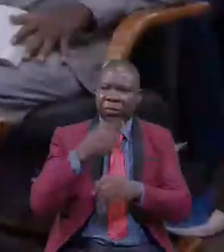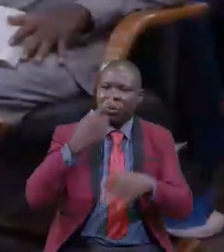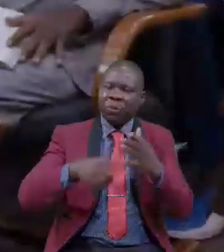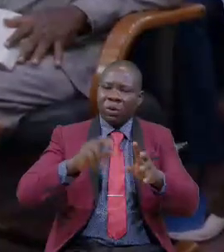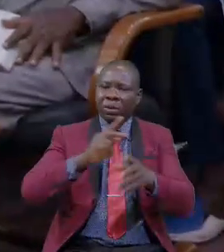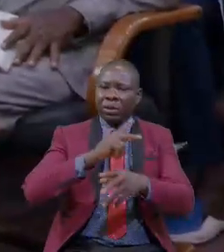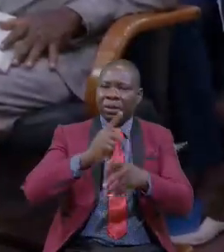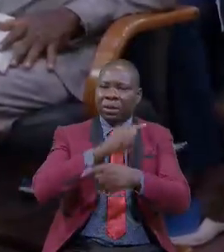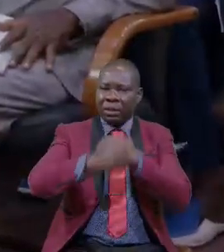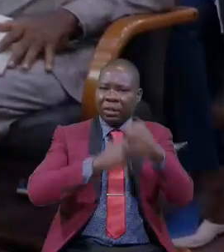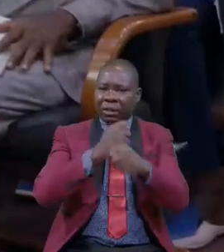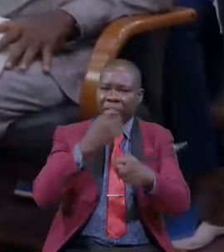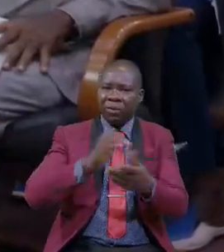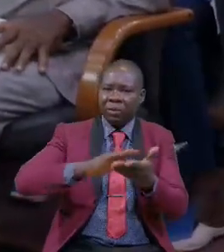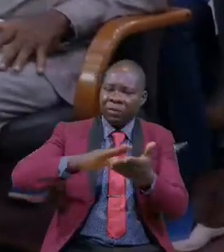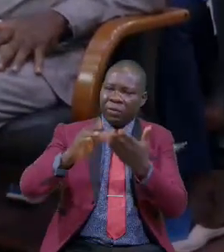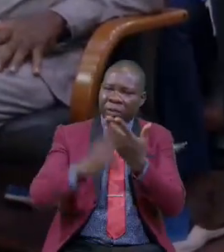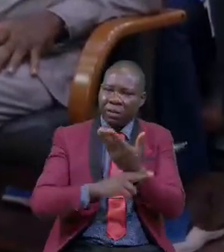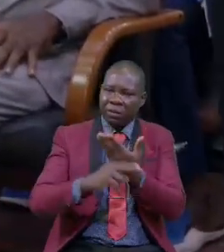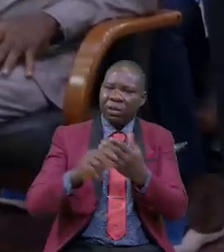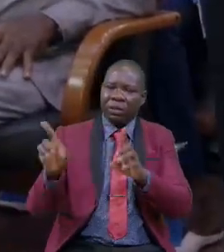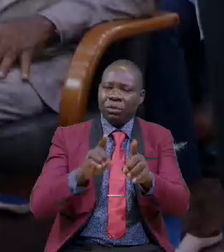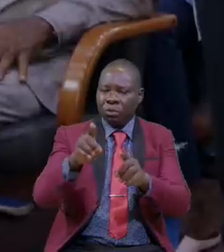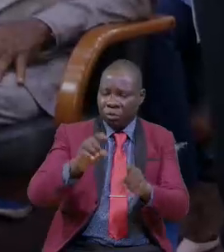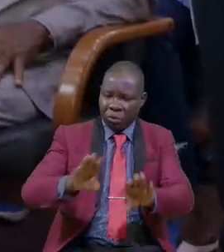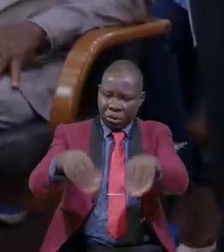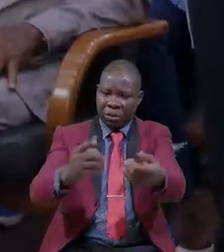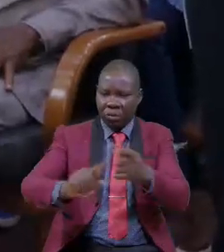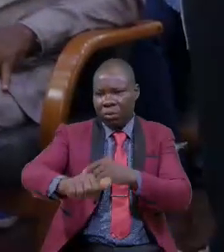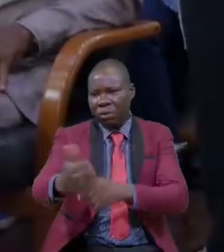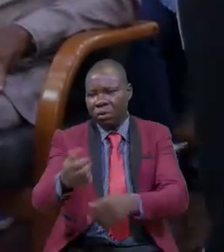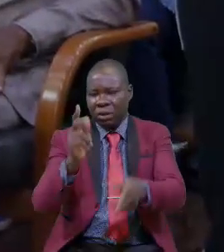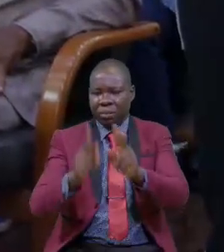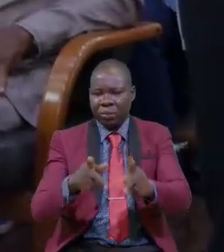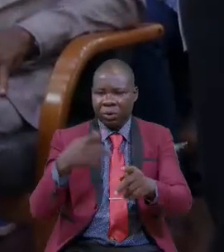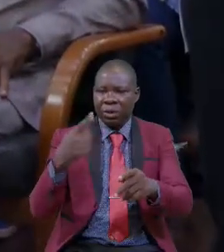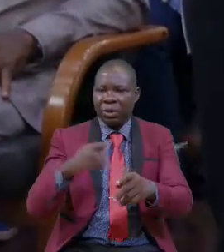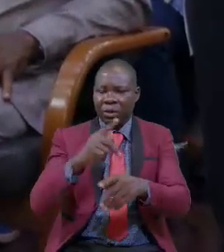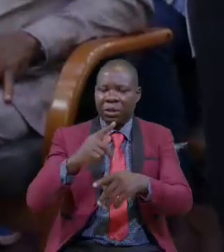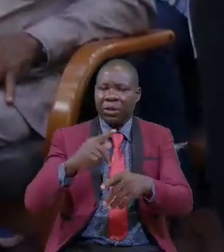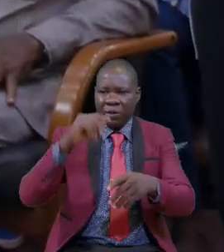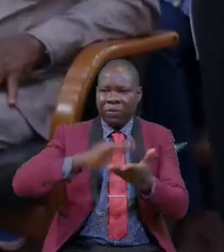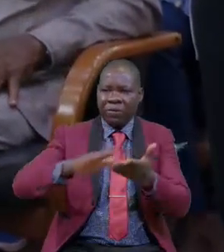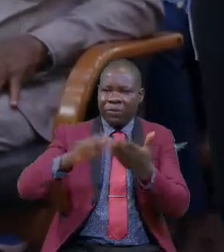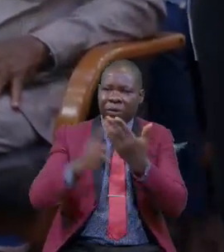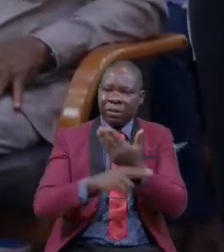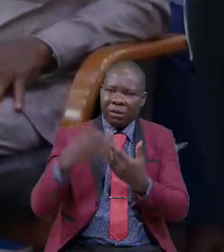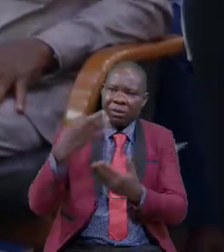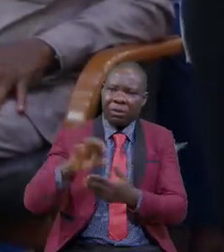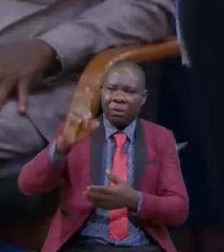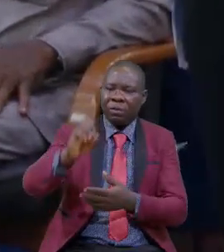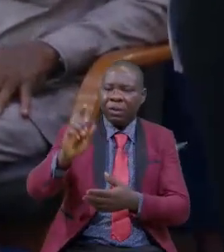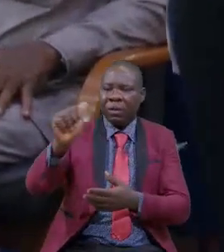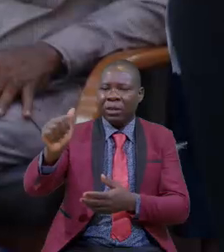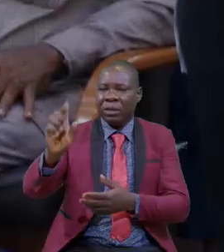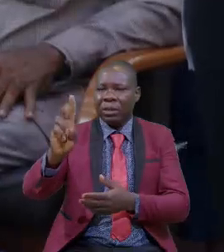other people? Is it the forgiveness of David, Shimei, I forgive you? Or is it the forgiveness of God